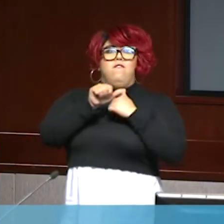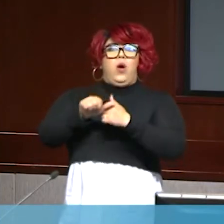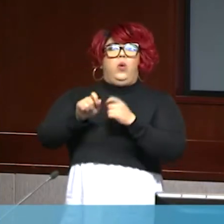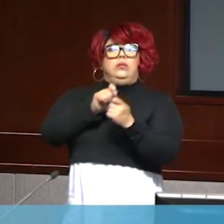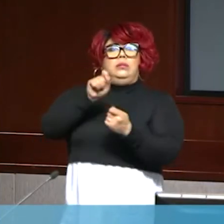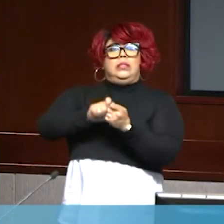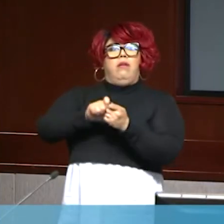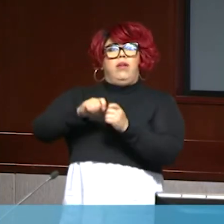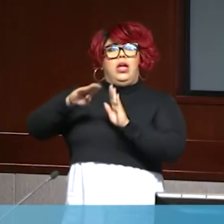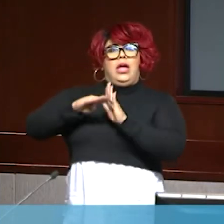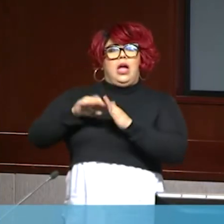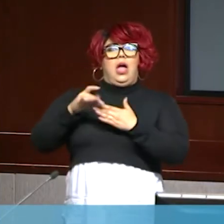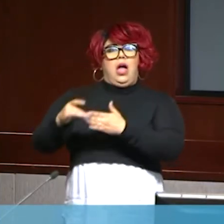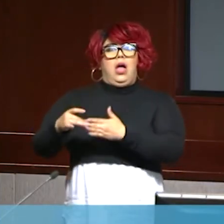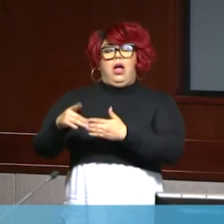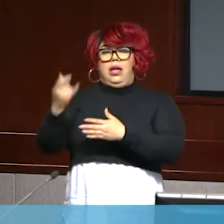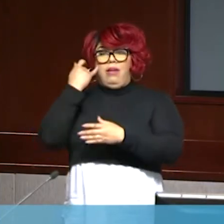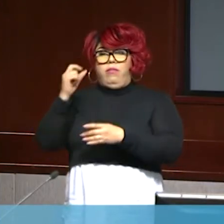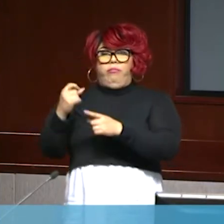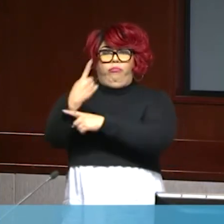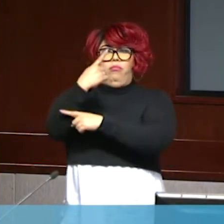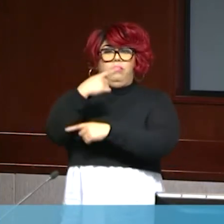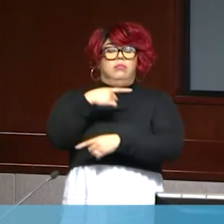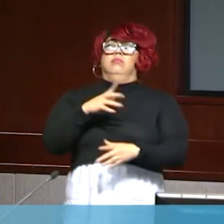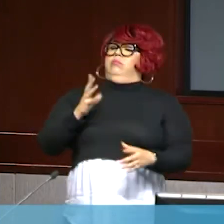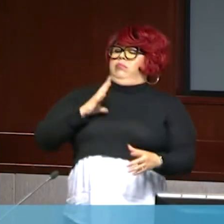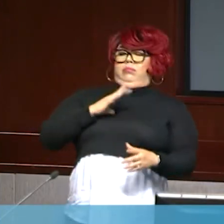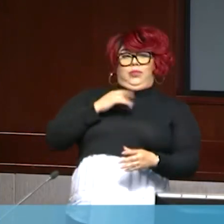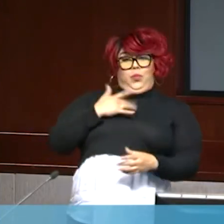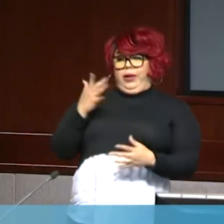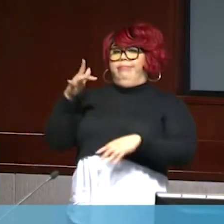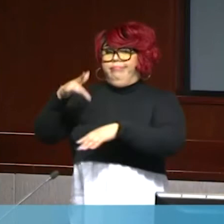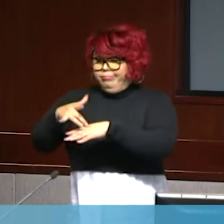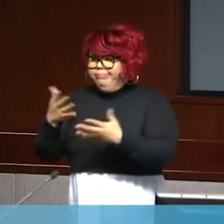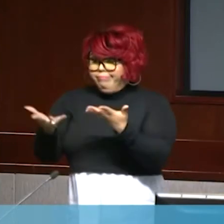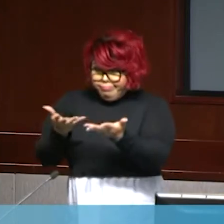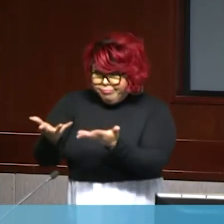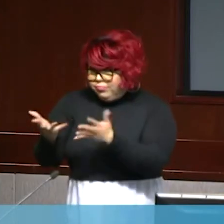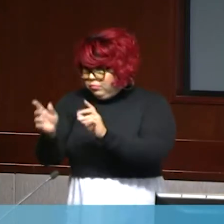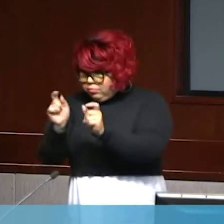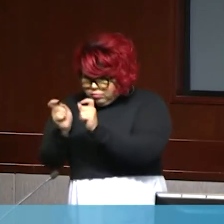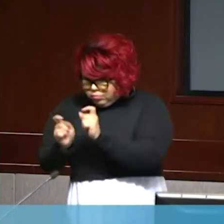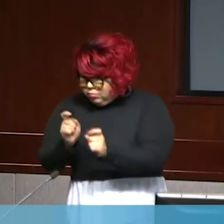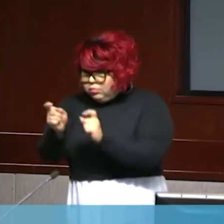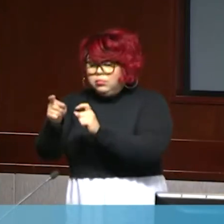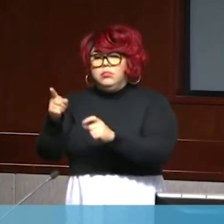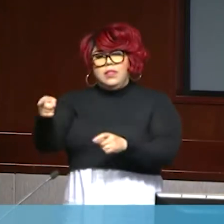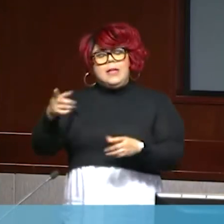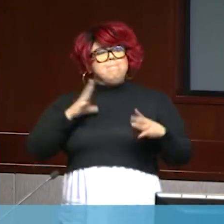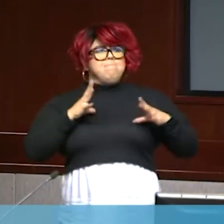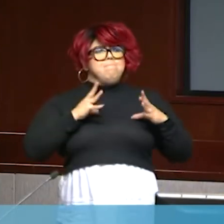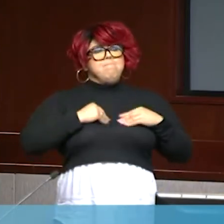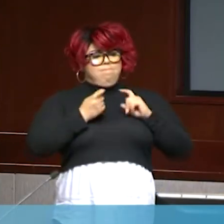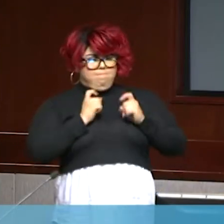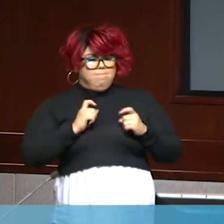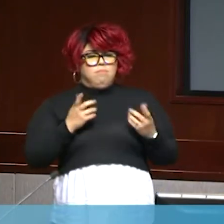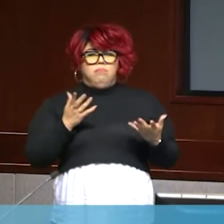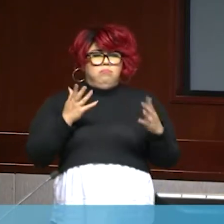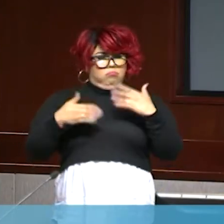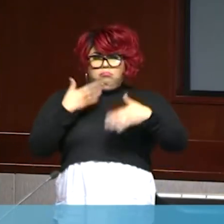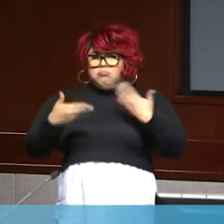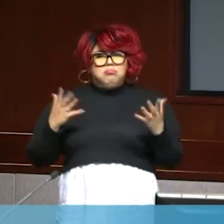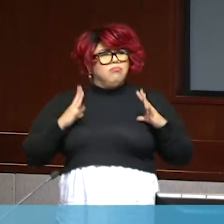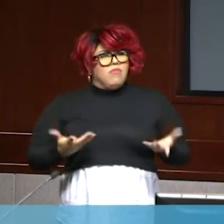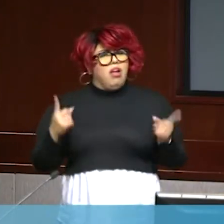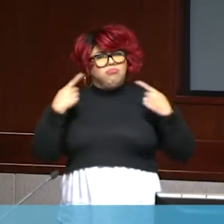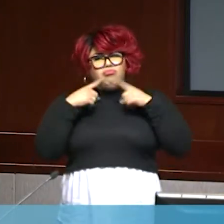guidance, they're targeted. We go out, we continue to reinforce, they adjust, they make corrections, and that's how it's been working. And we're going to continue to